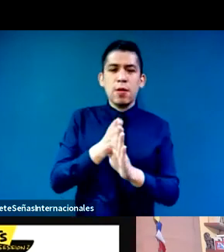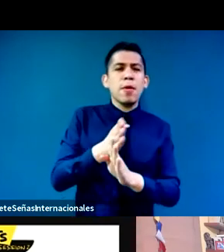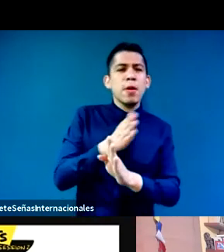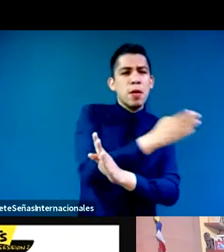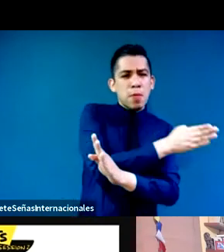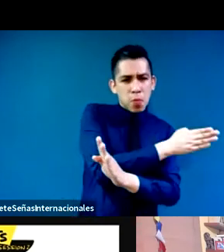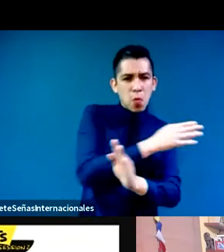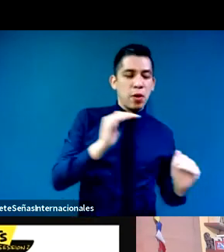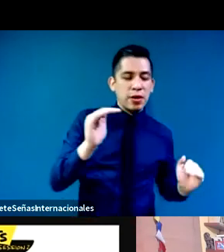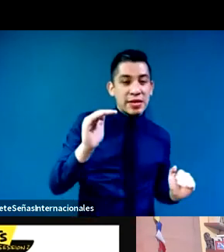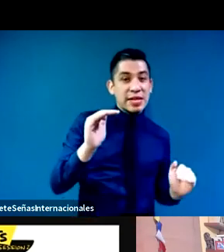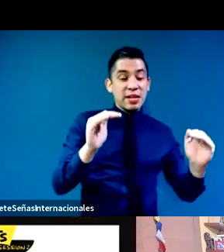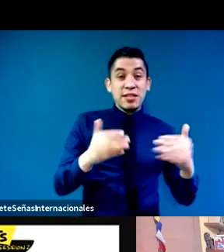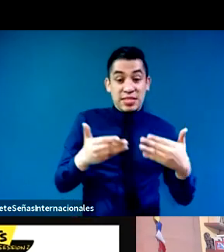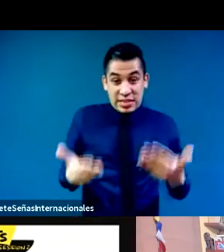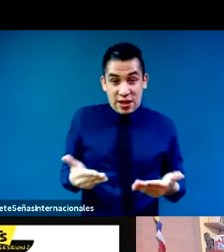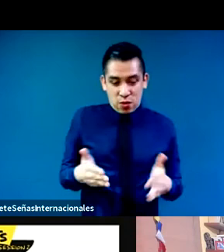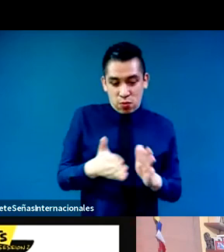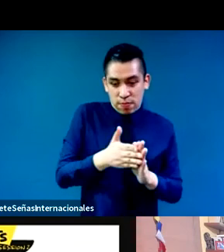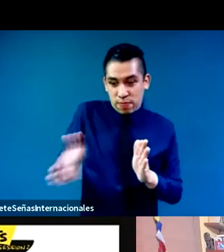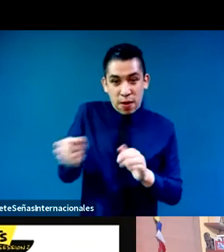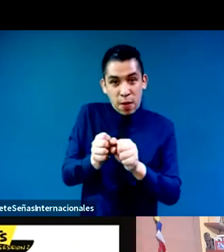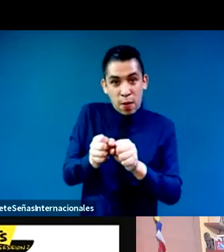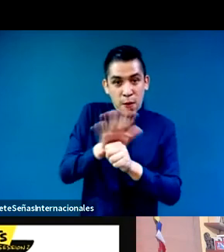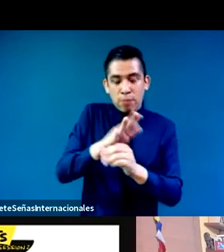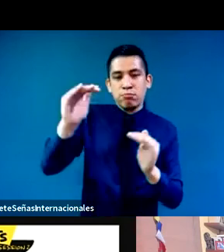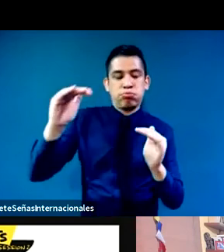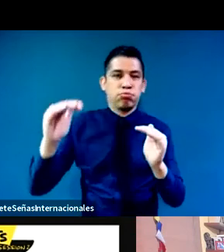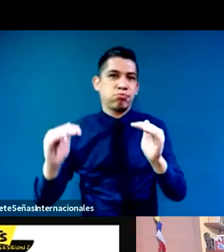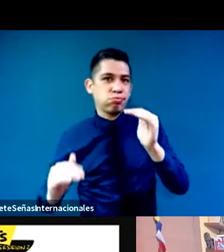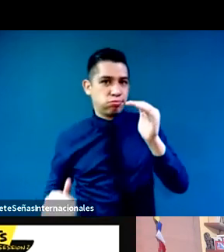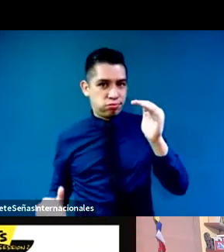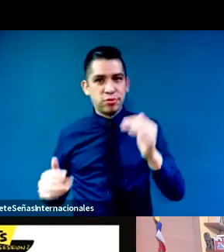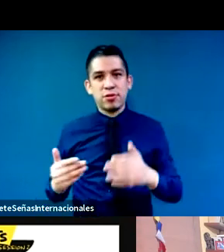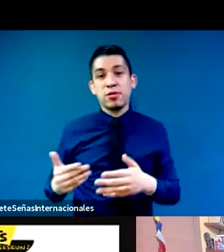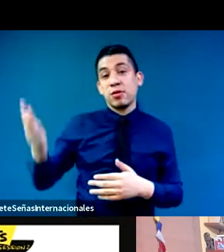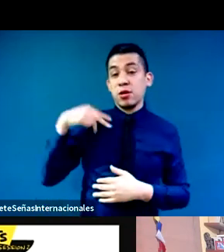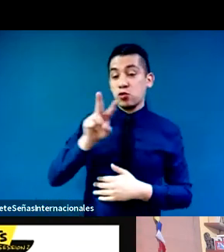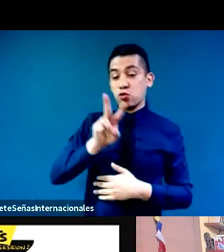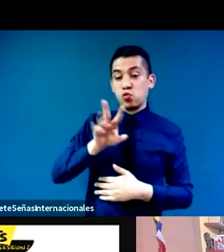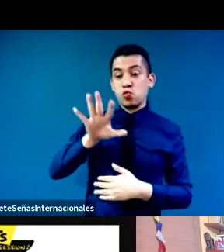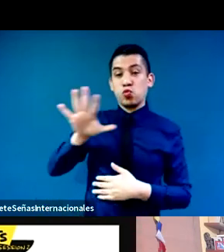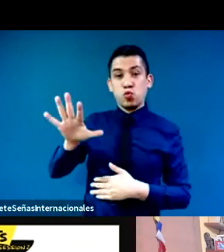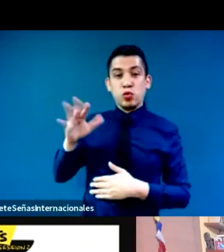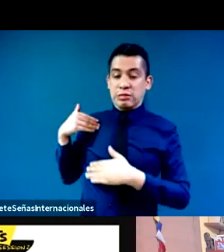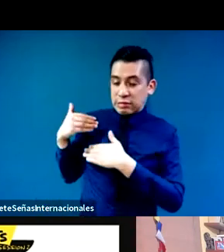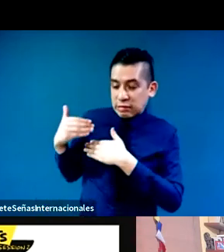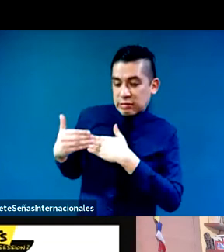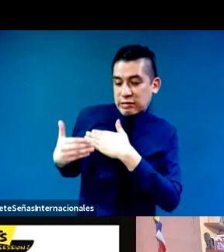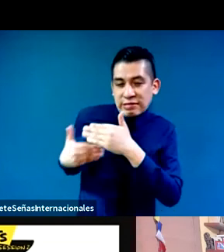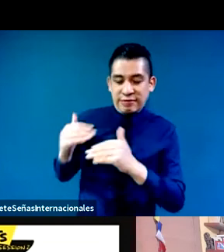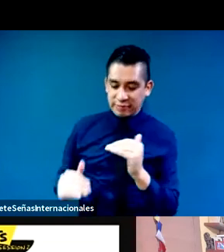witnessed backtracking on key commitments on women's and girls' justice and rights in recent